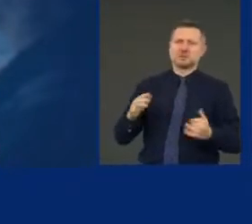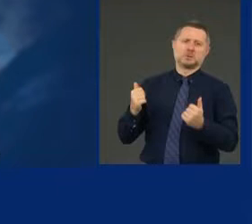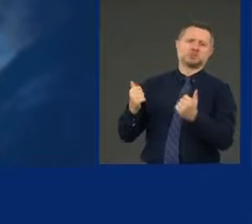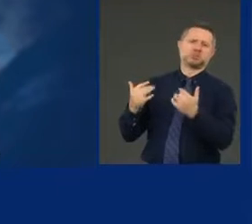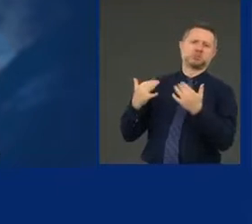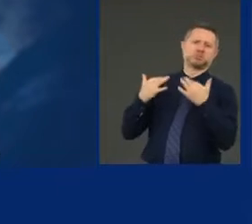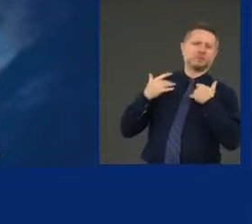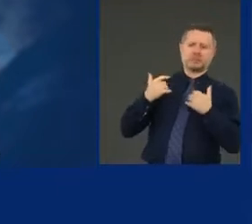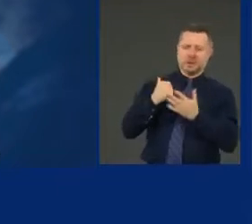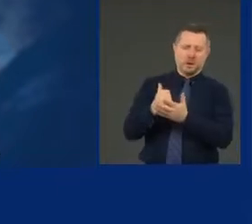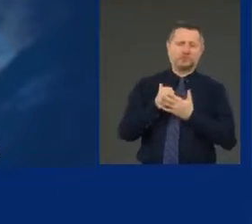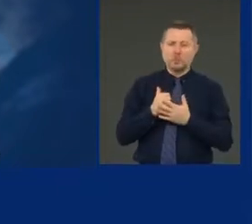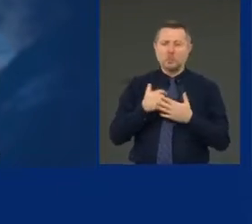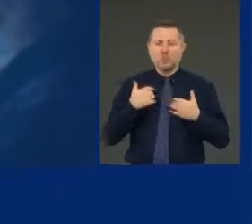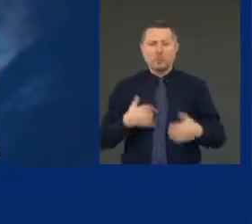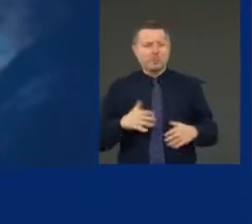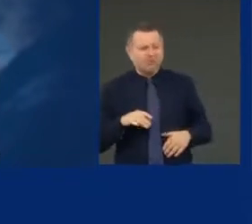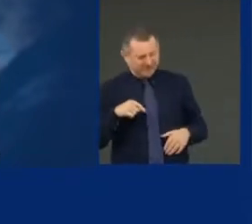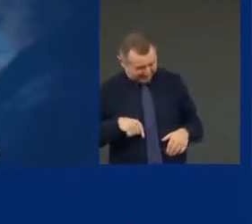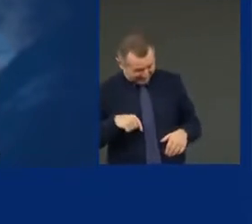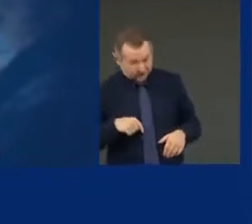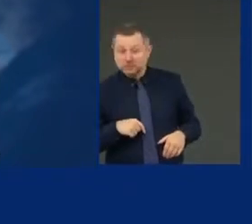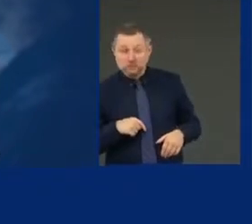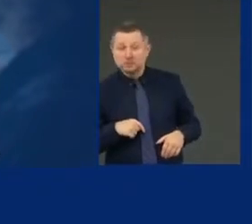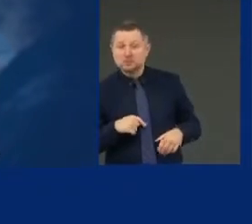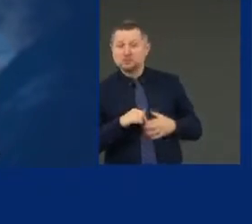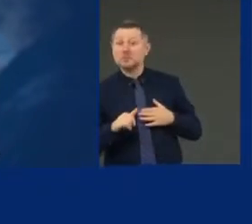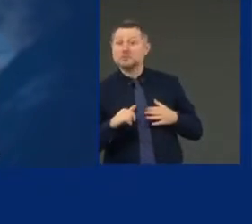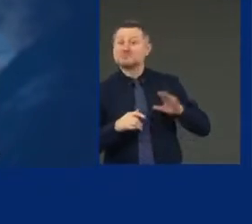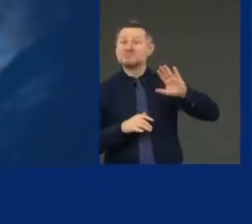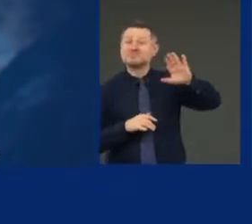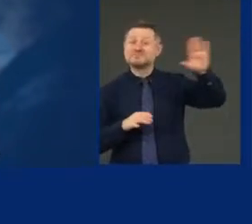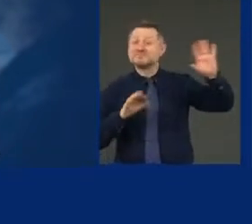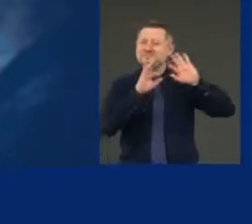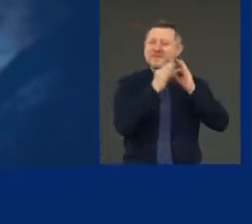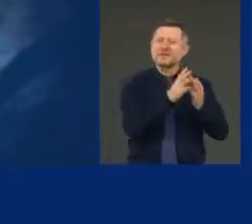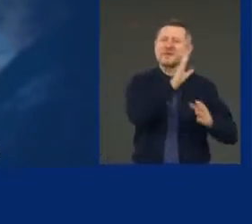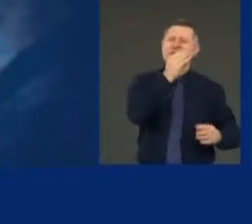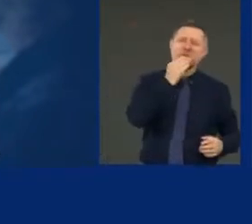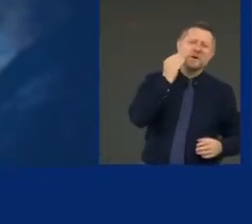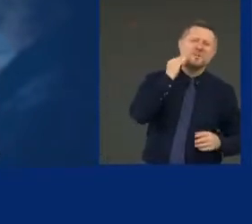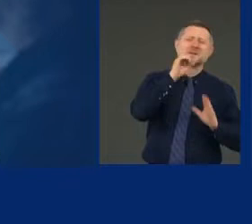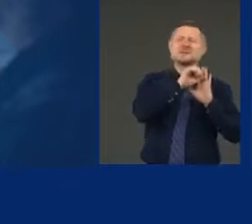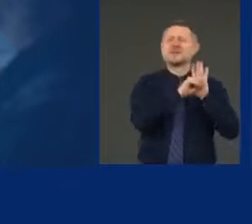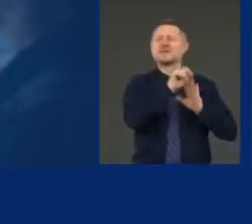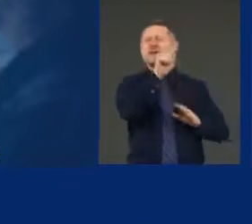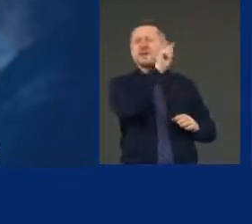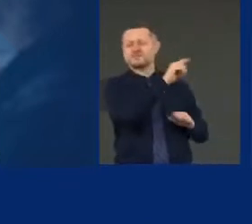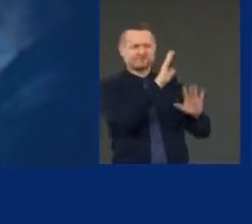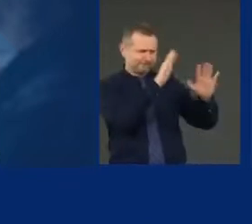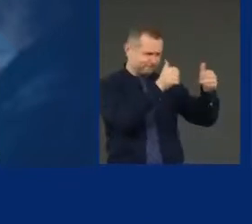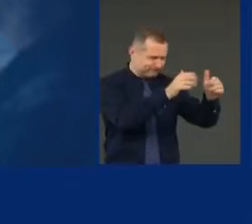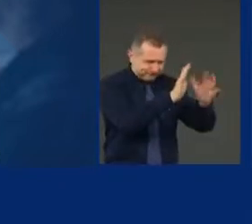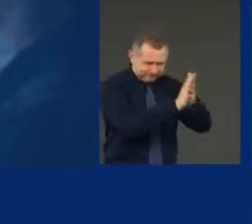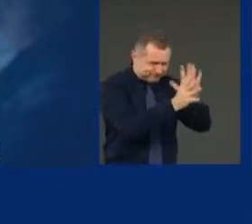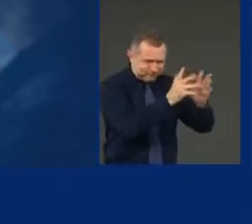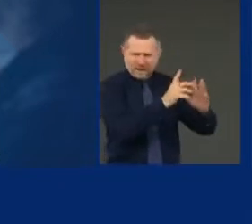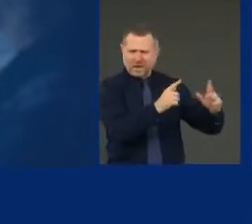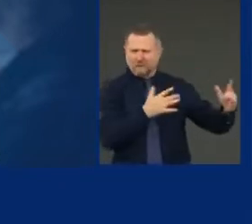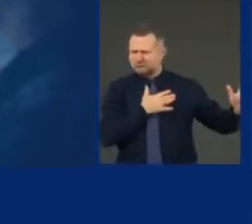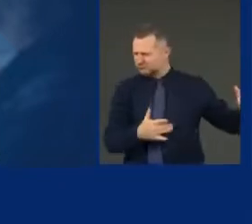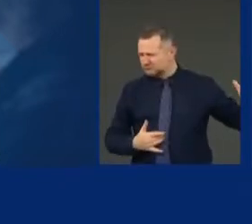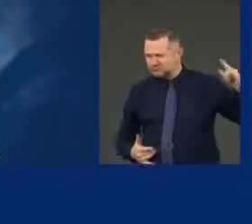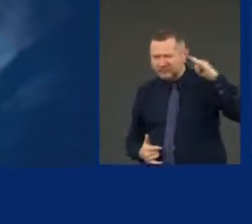us, leaving their homes in other states to come here. It was